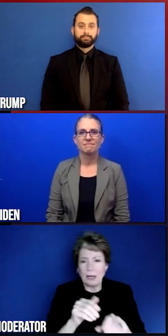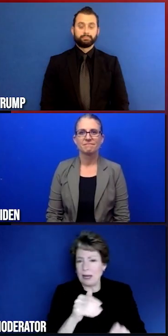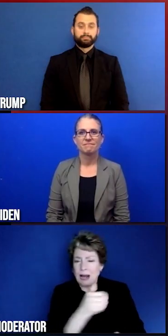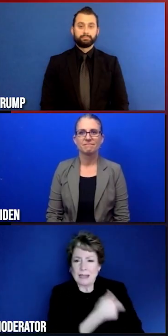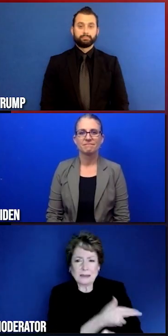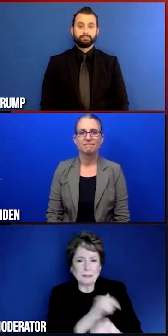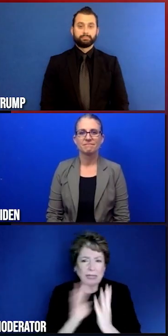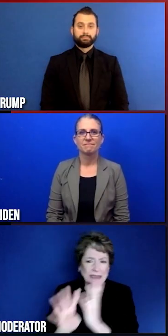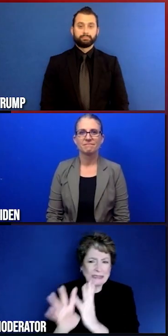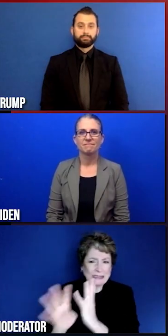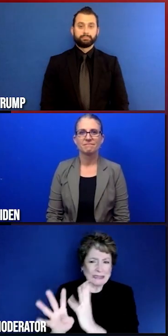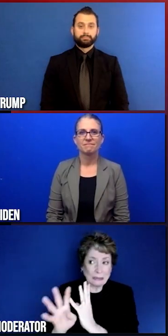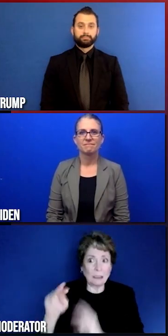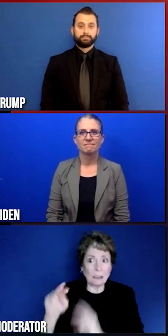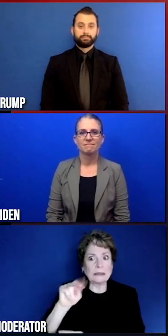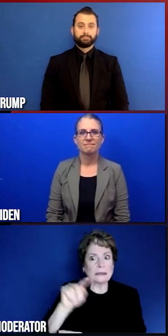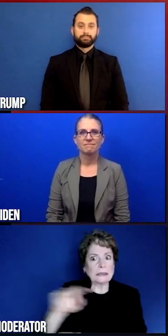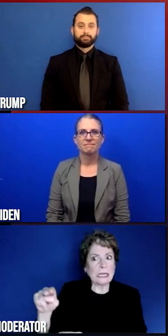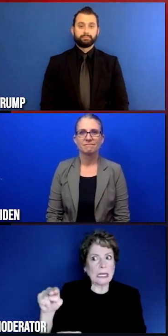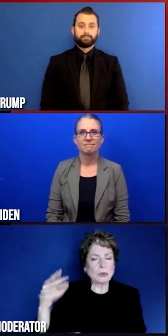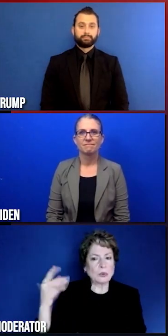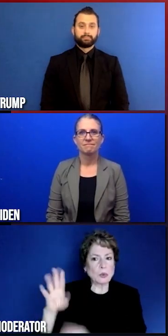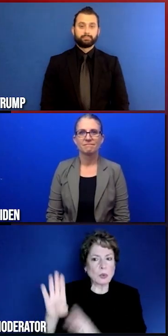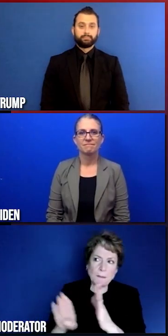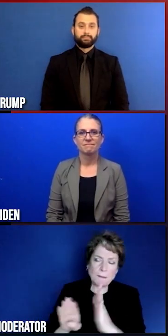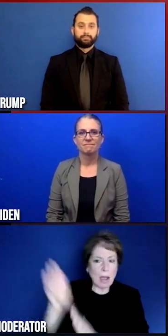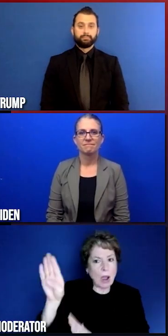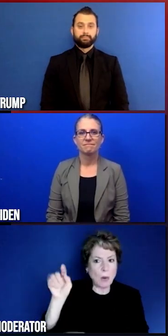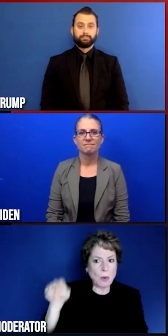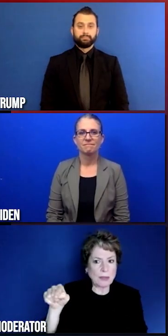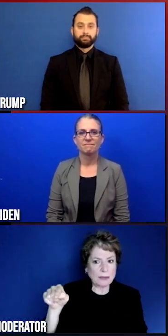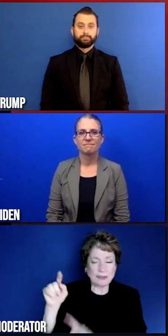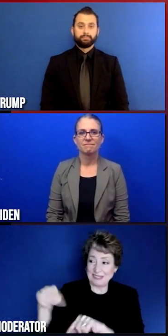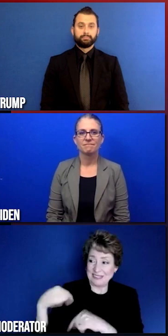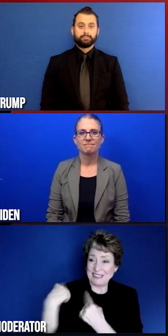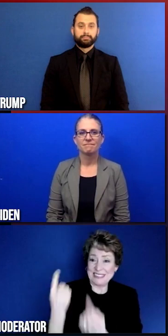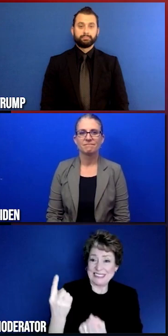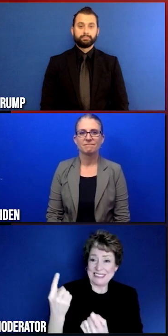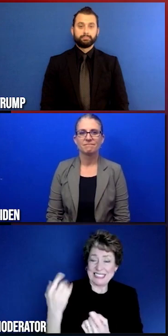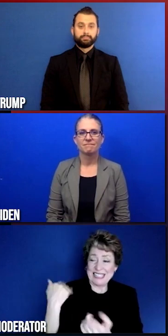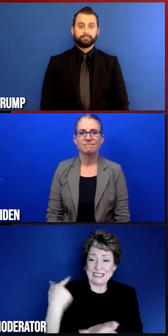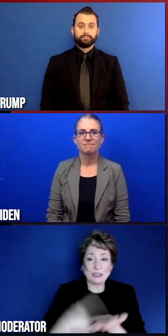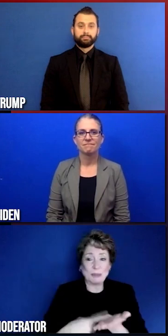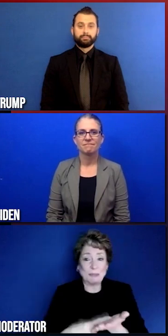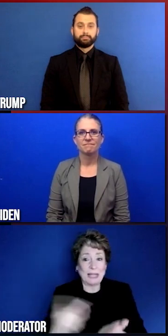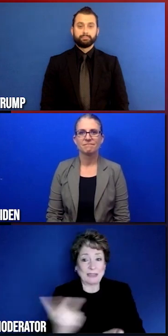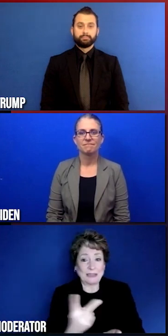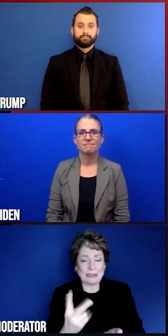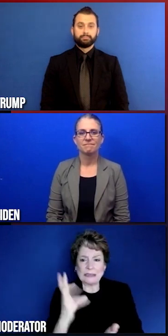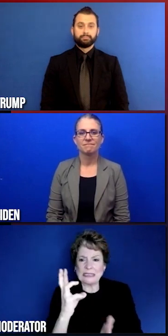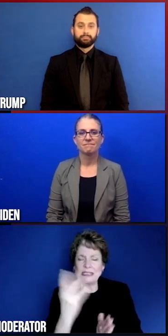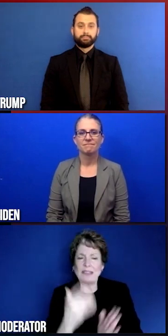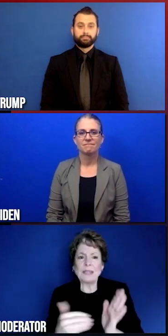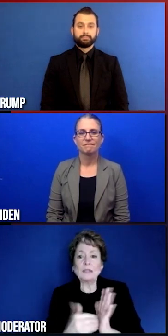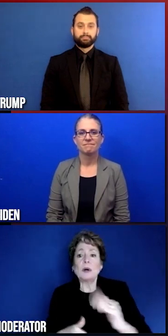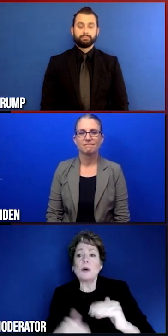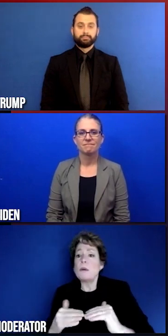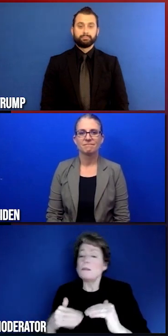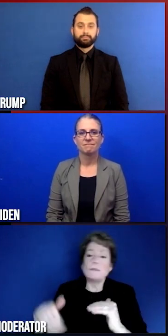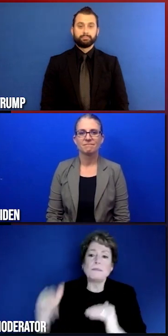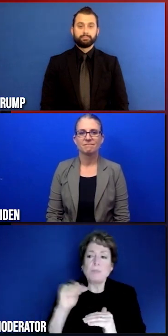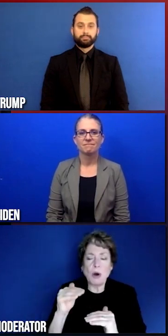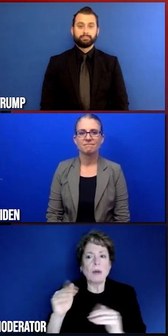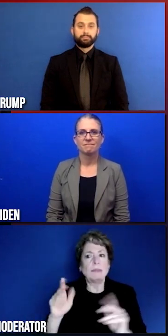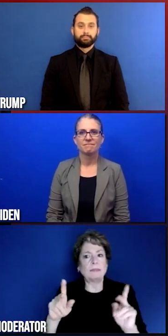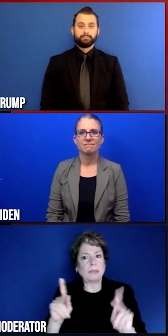shared a stage, 16,000 Americans have died from COVID. So please be specific. How would you lead the country during this next stage